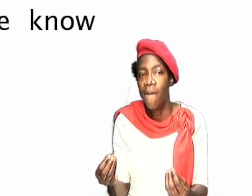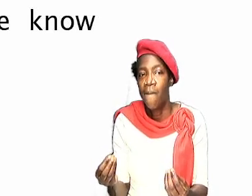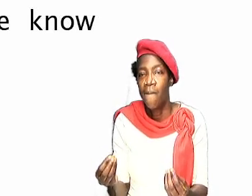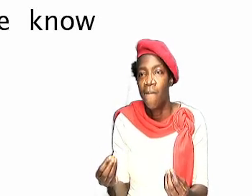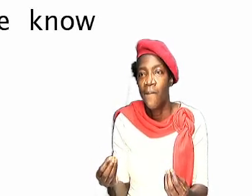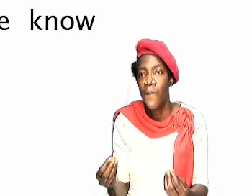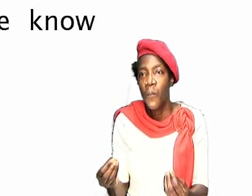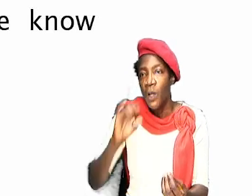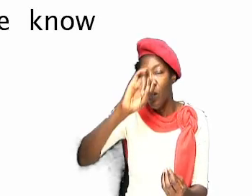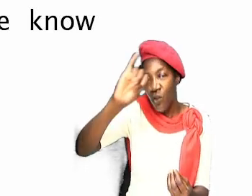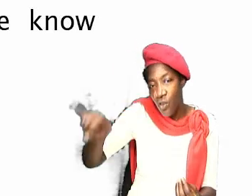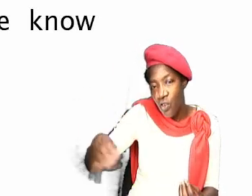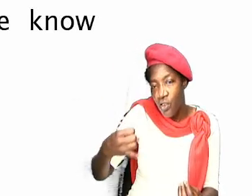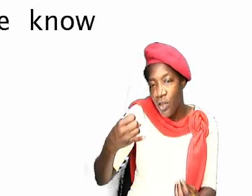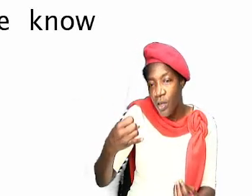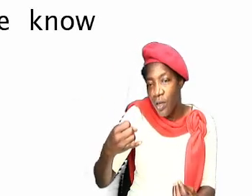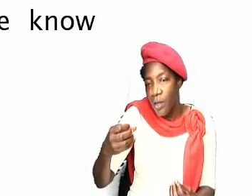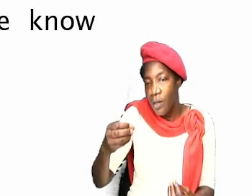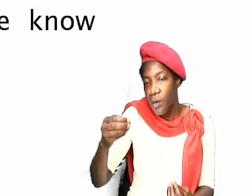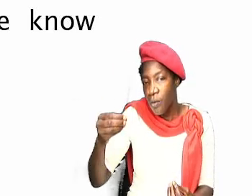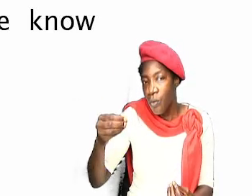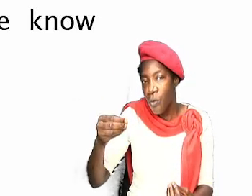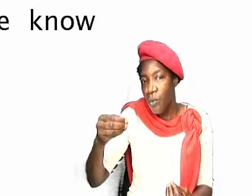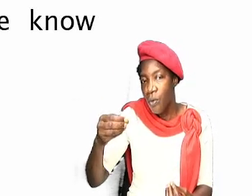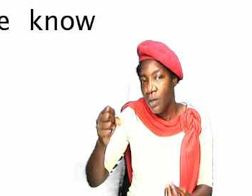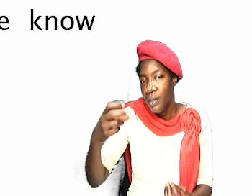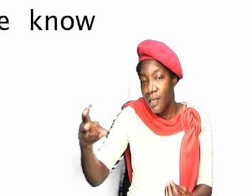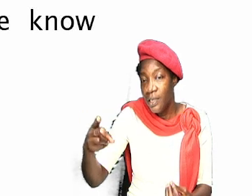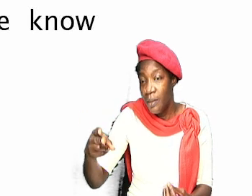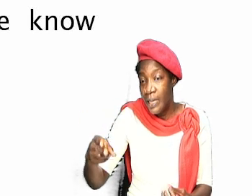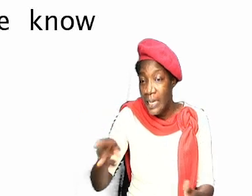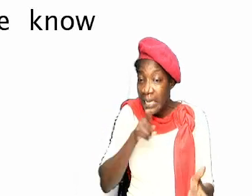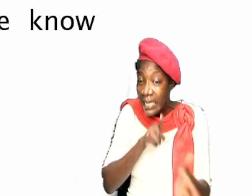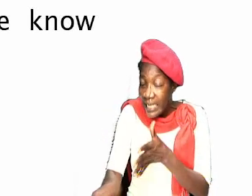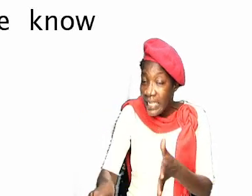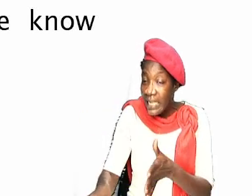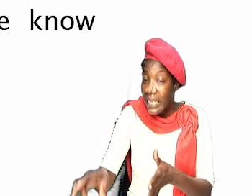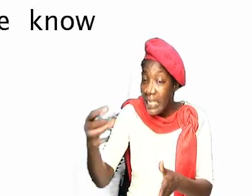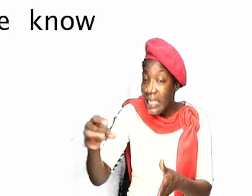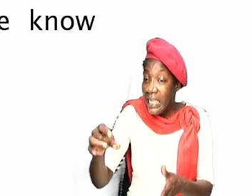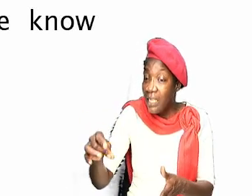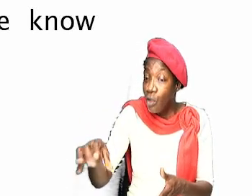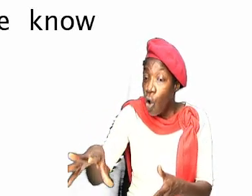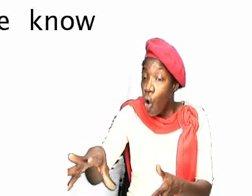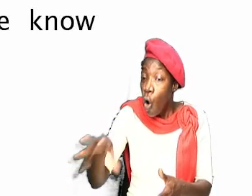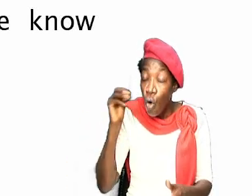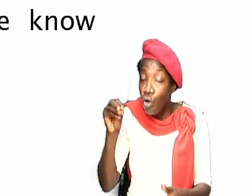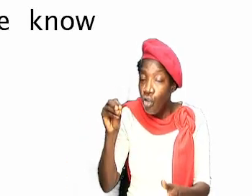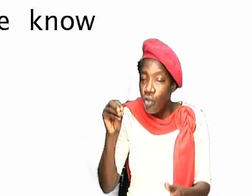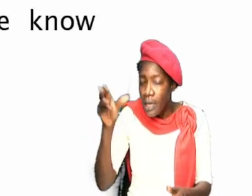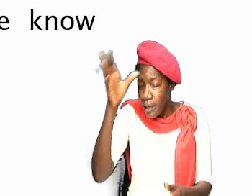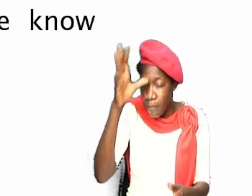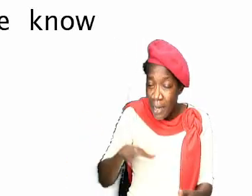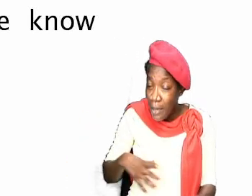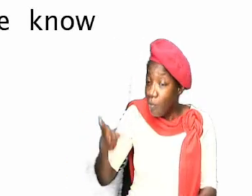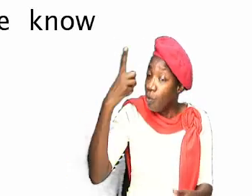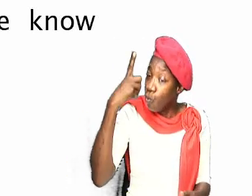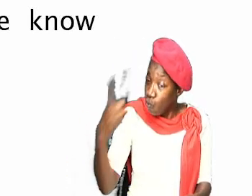Josheb Bashebet, who killed 800 men in one battle with a